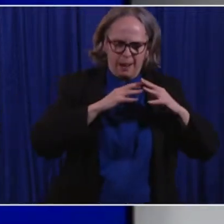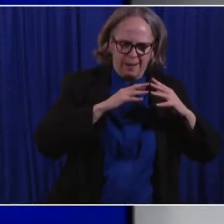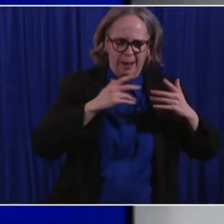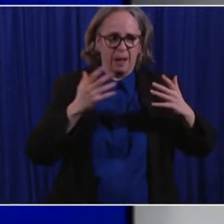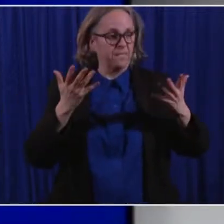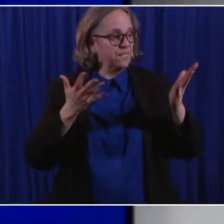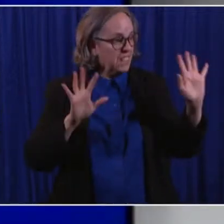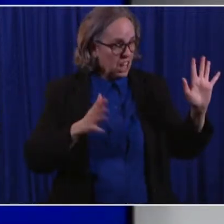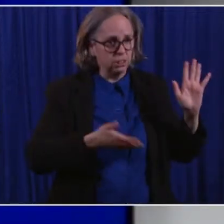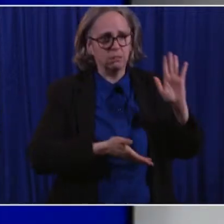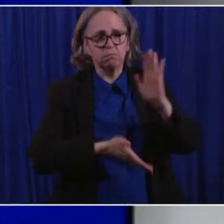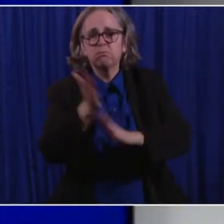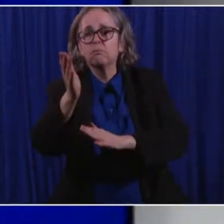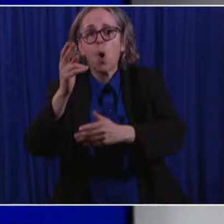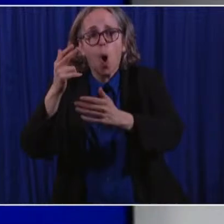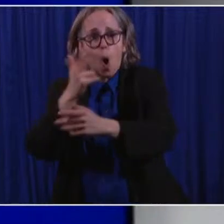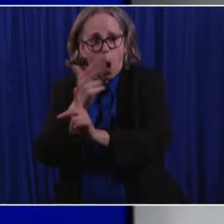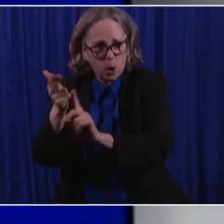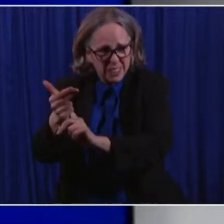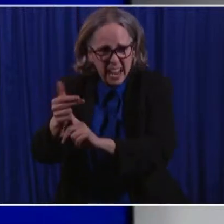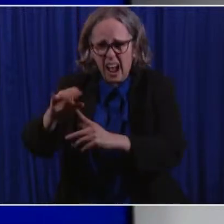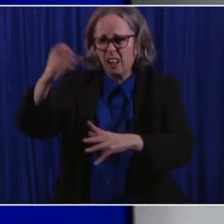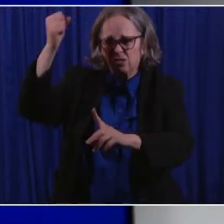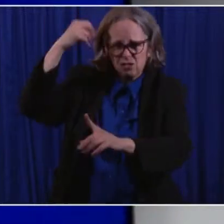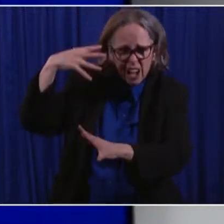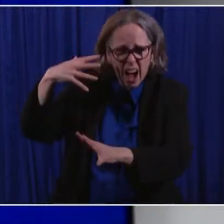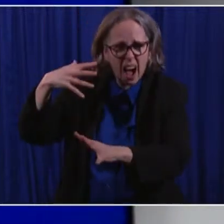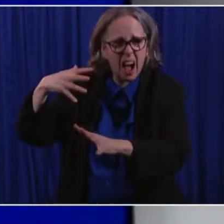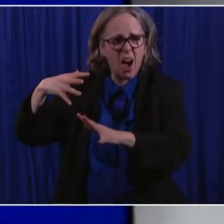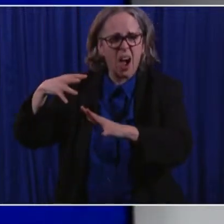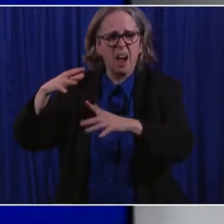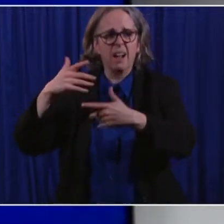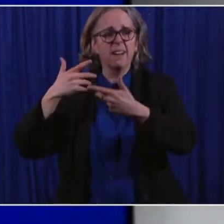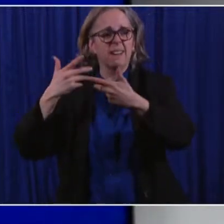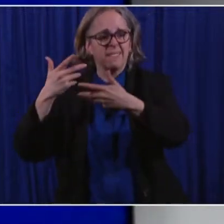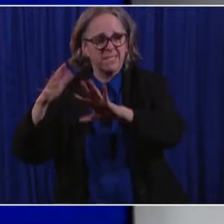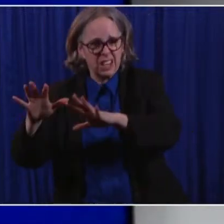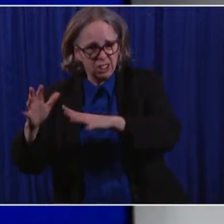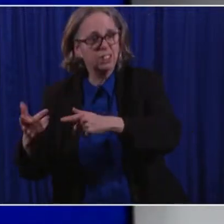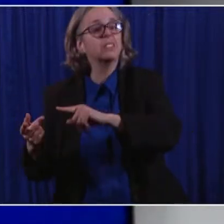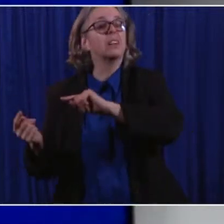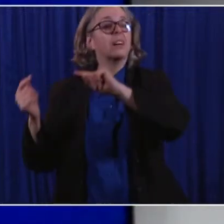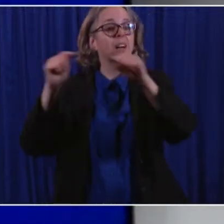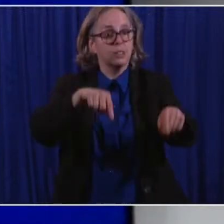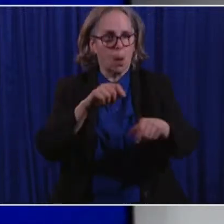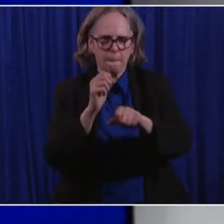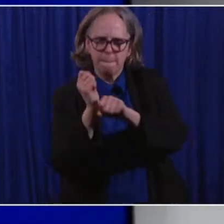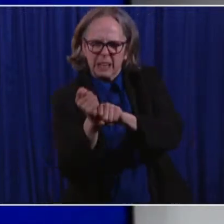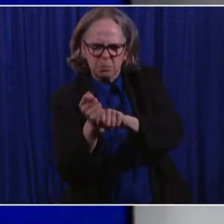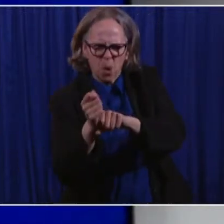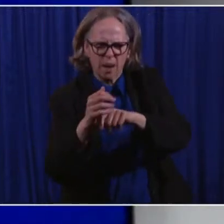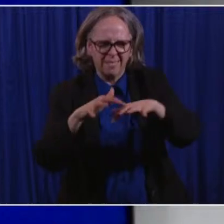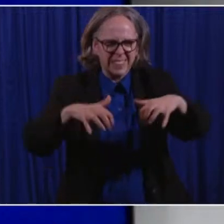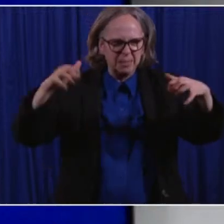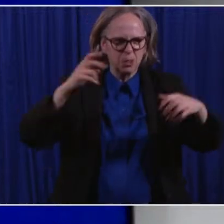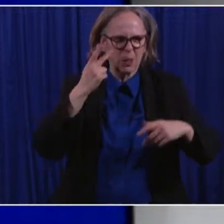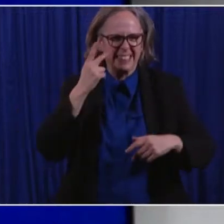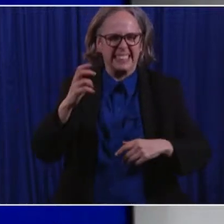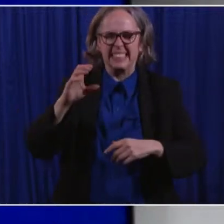went to Goodyear, Arizona, and watched our Cincinnati Reds beat the Cleveland